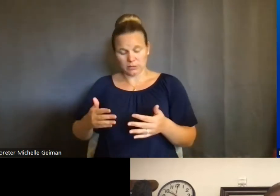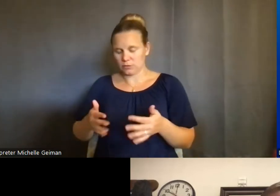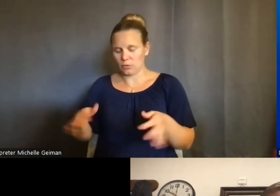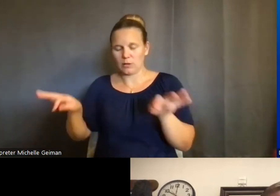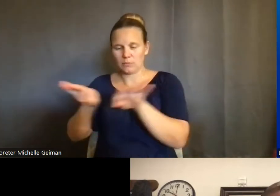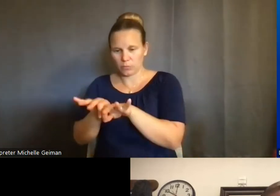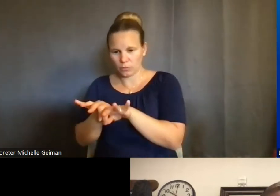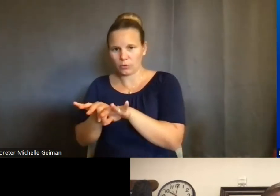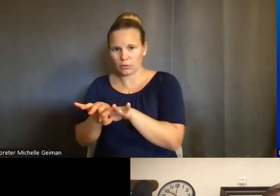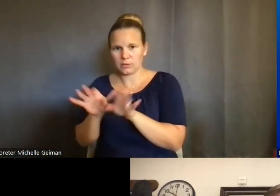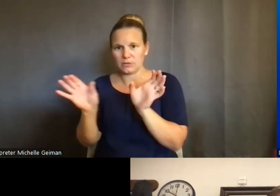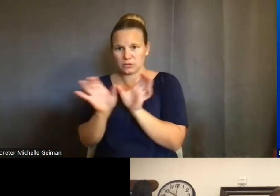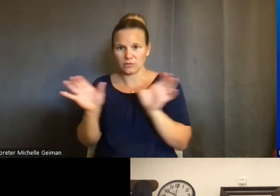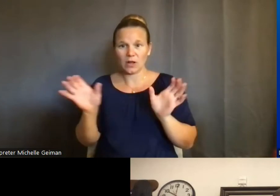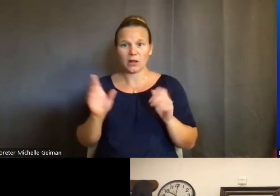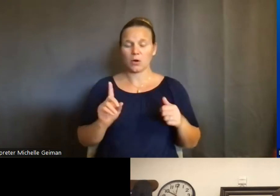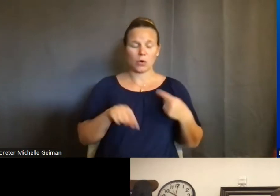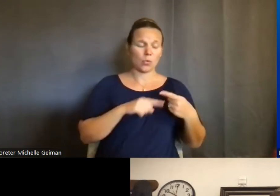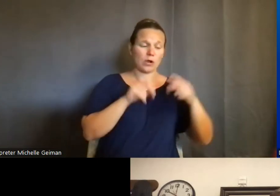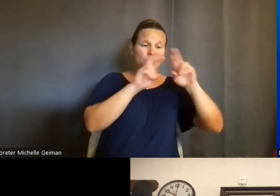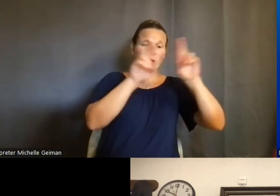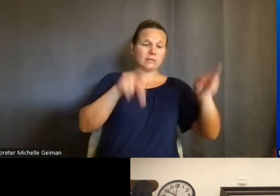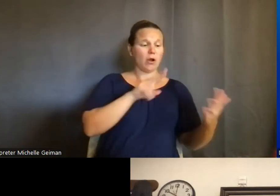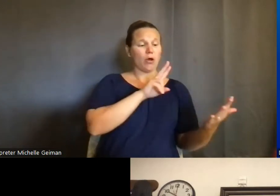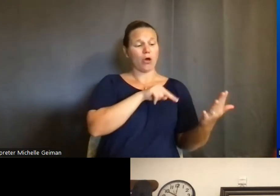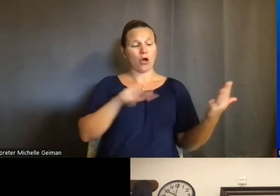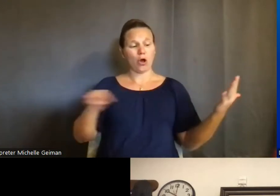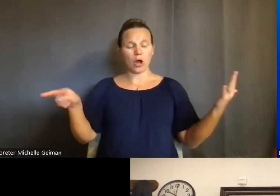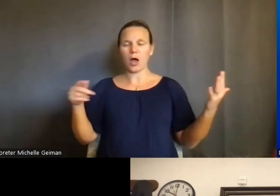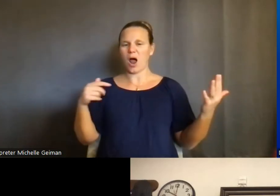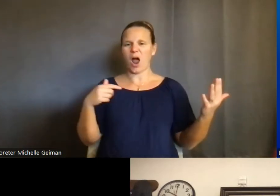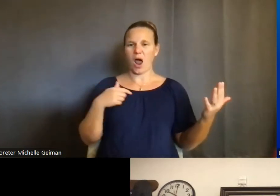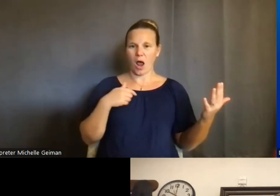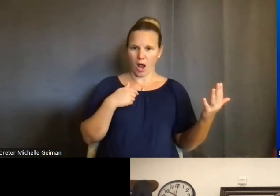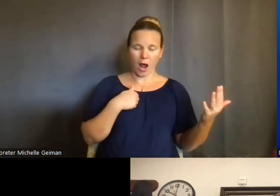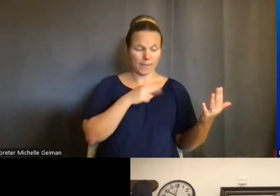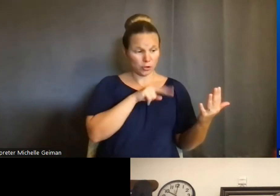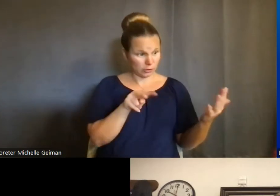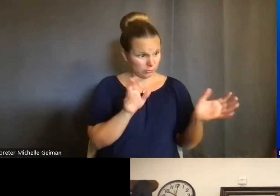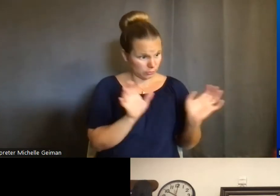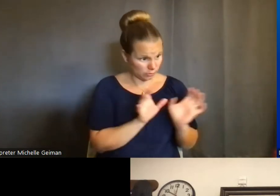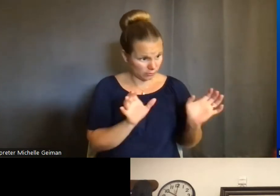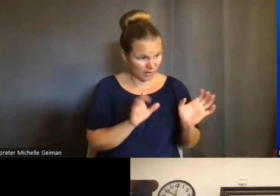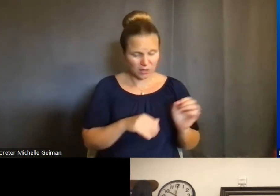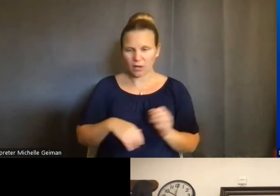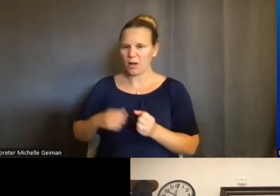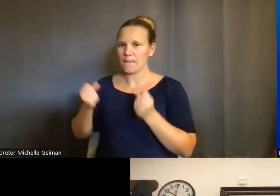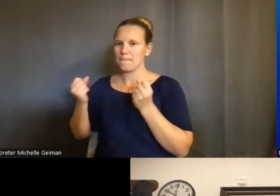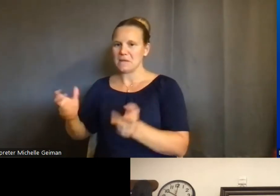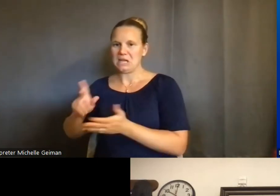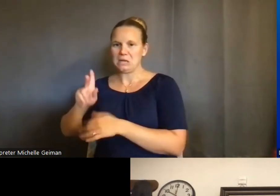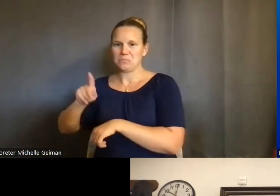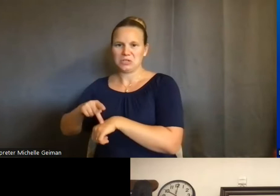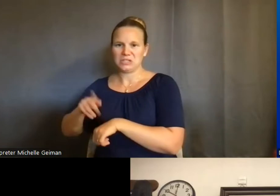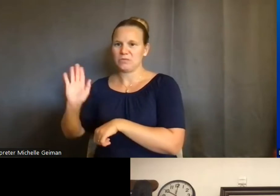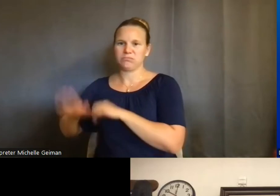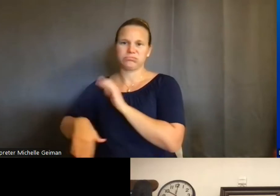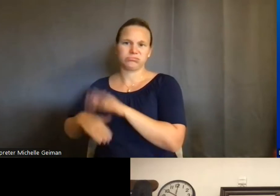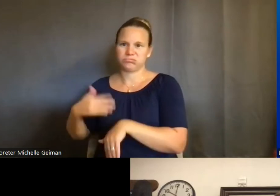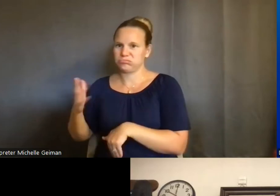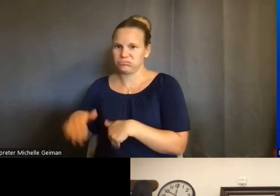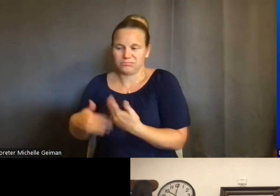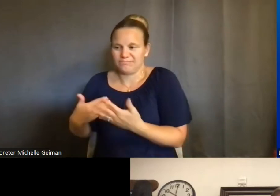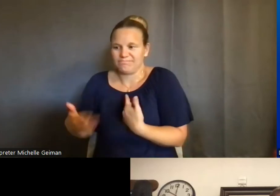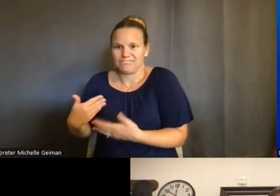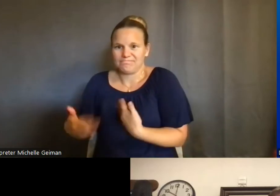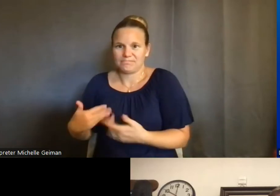And for a lot of principals, they're kind of passing that over now. And state